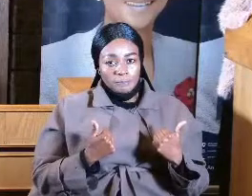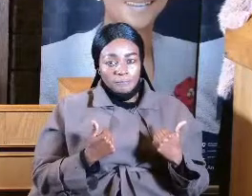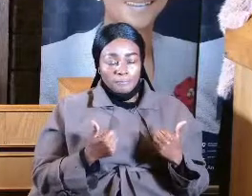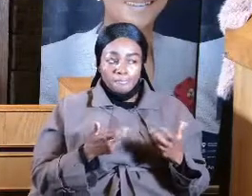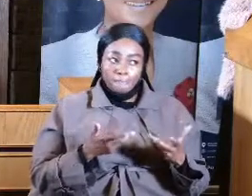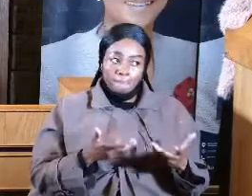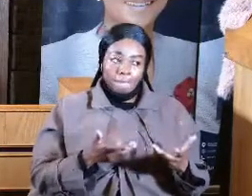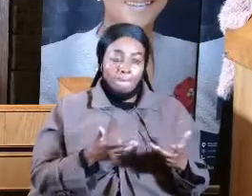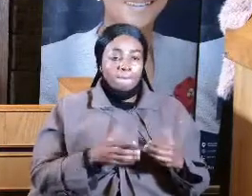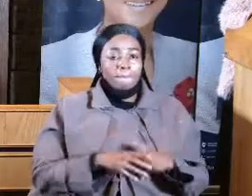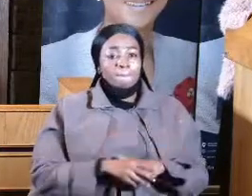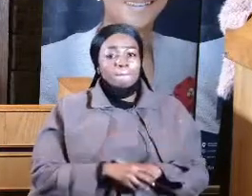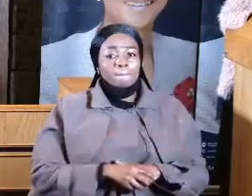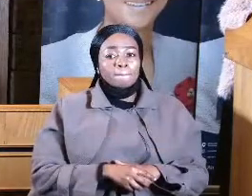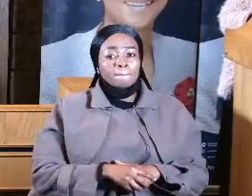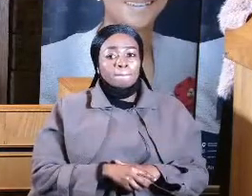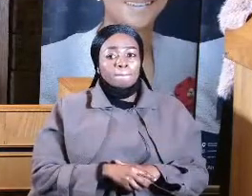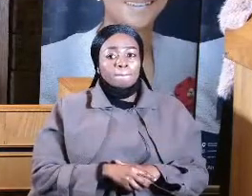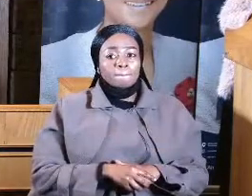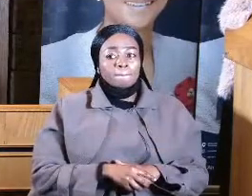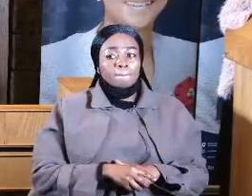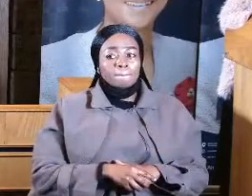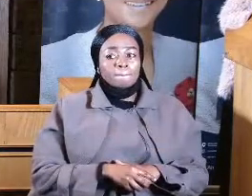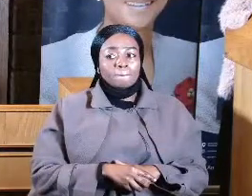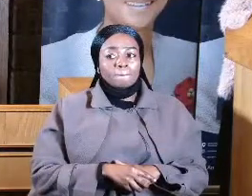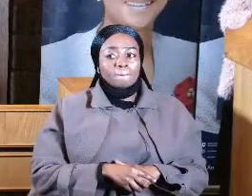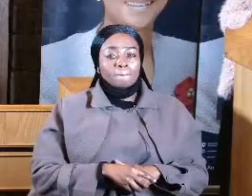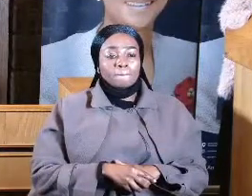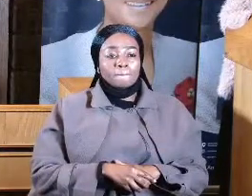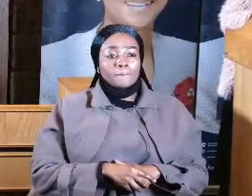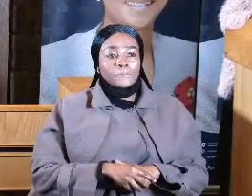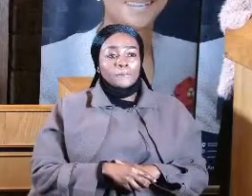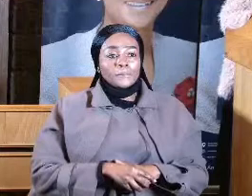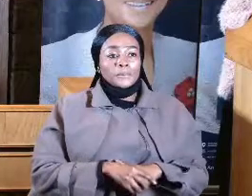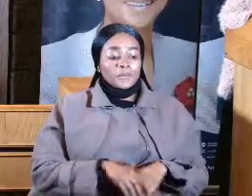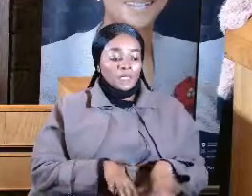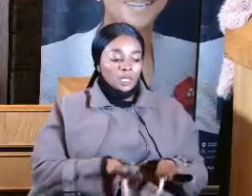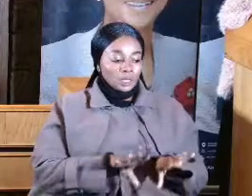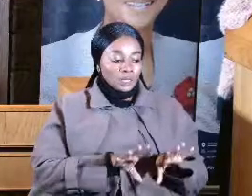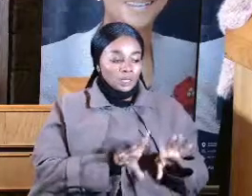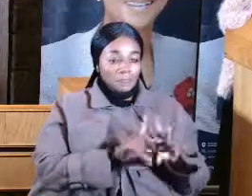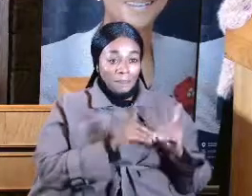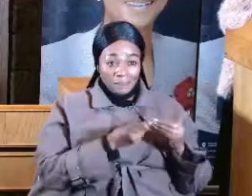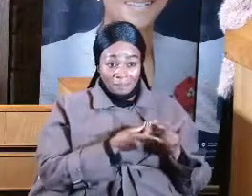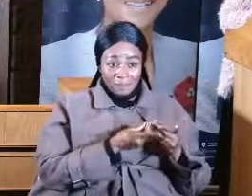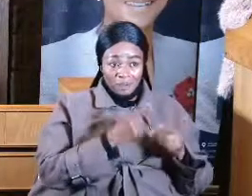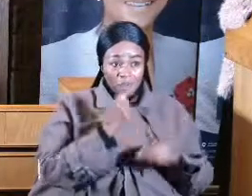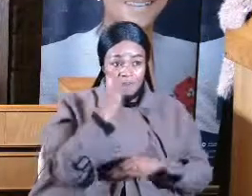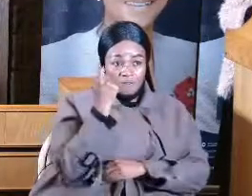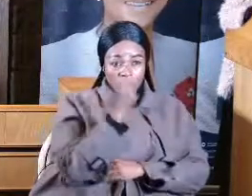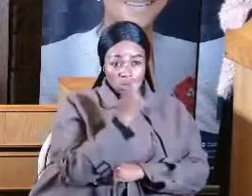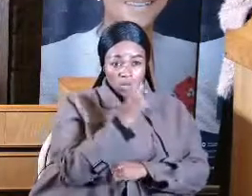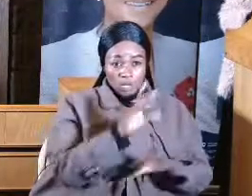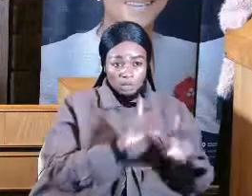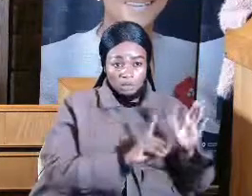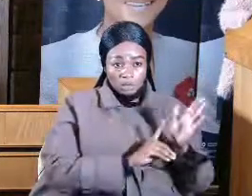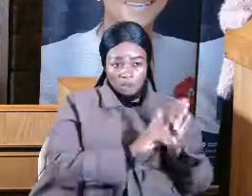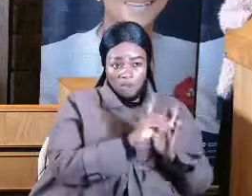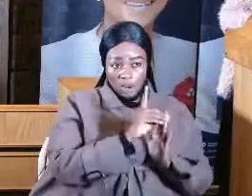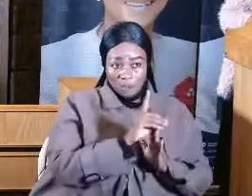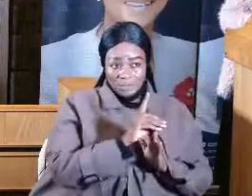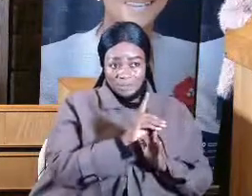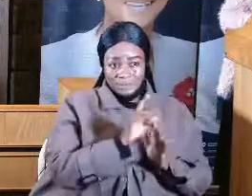there was an AgriPark master plan by the Department of Rural Development, which is a network